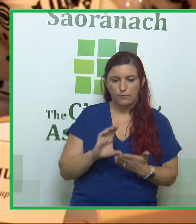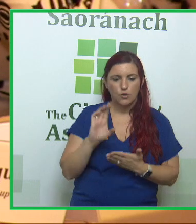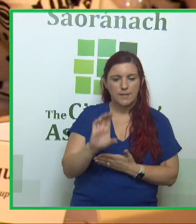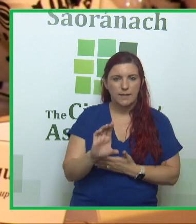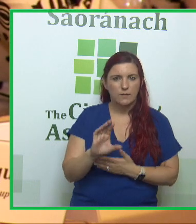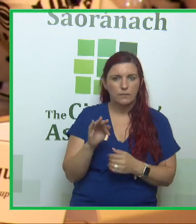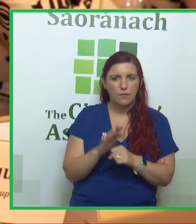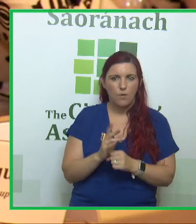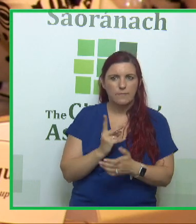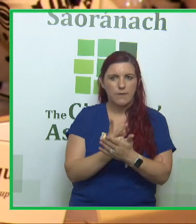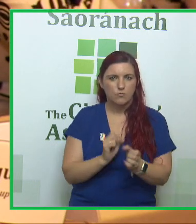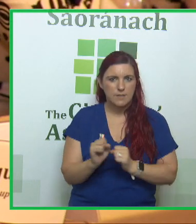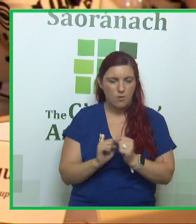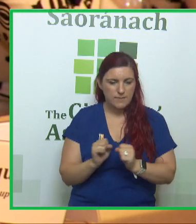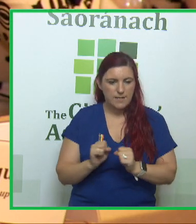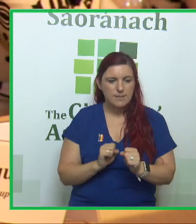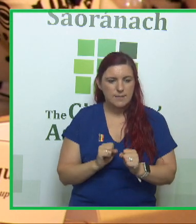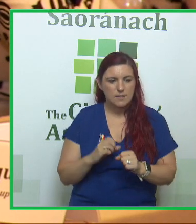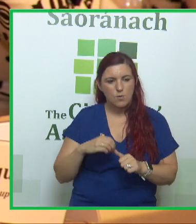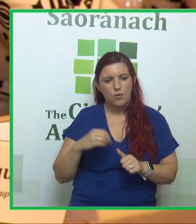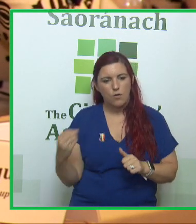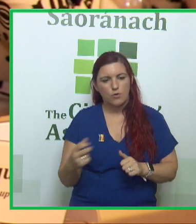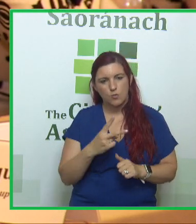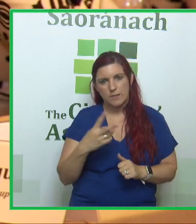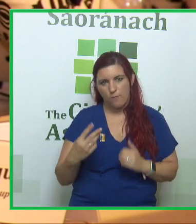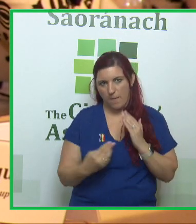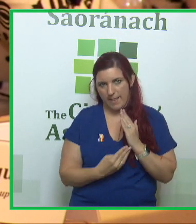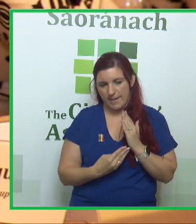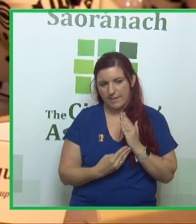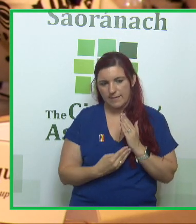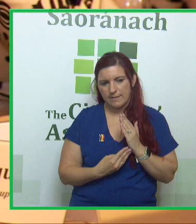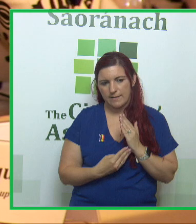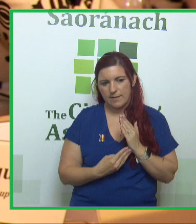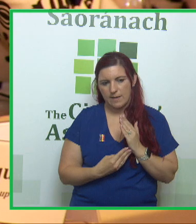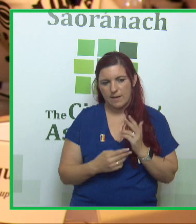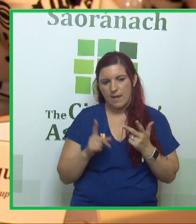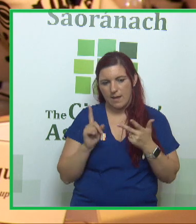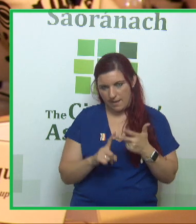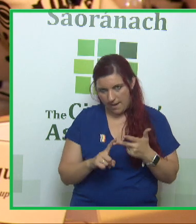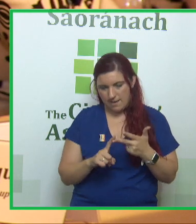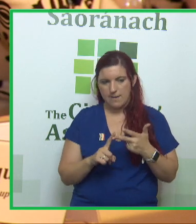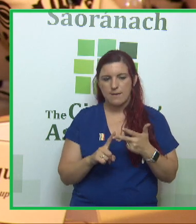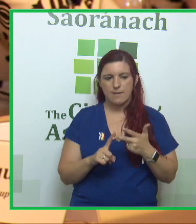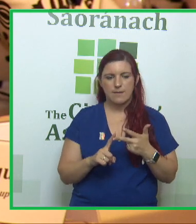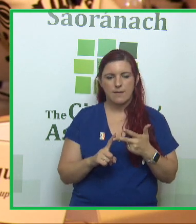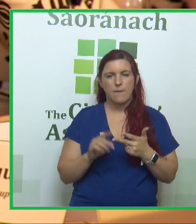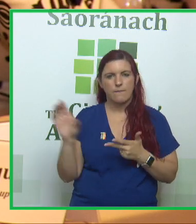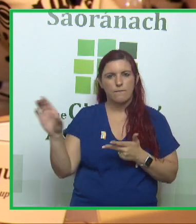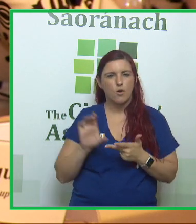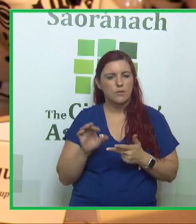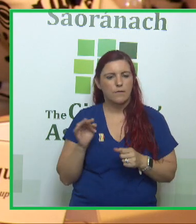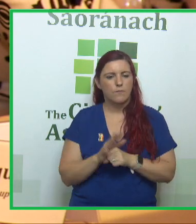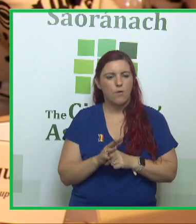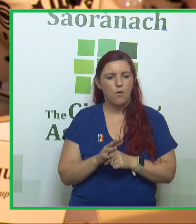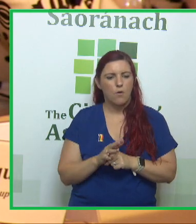for voluntary services, another 24 million. On top of that, then again, we have funding for